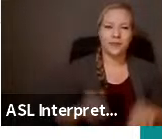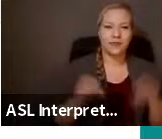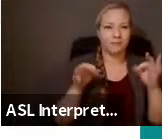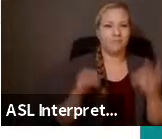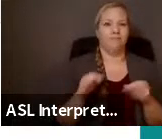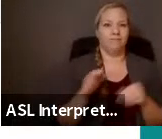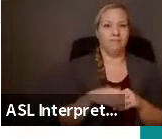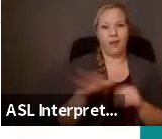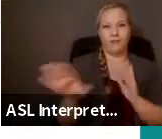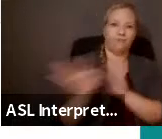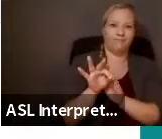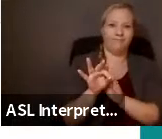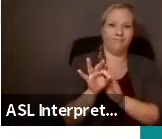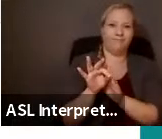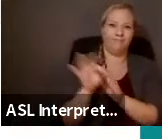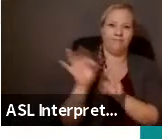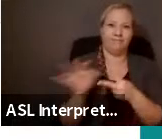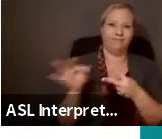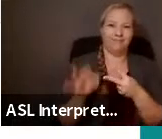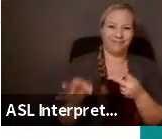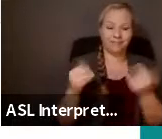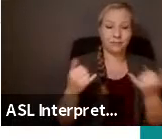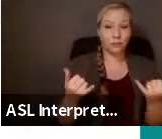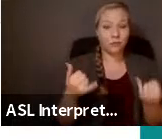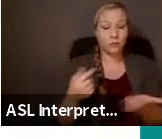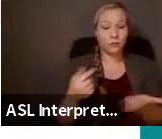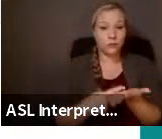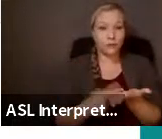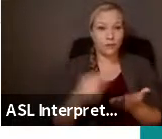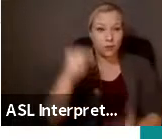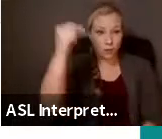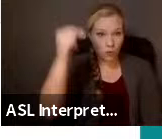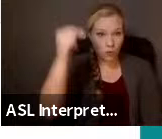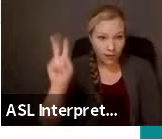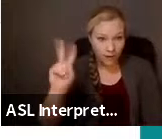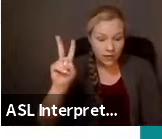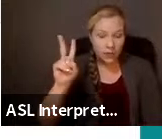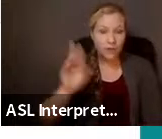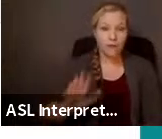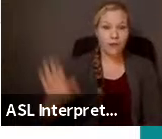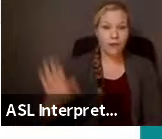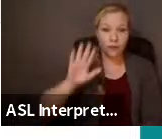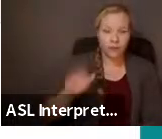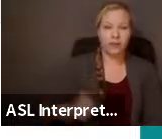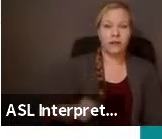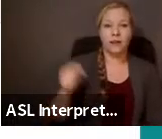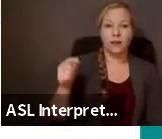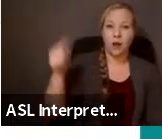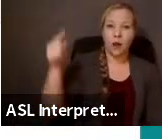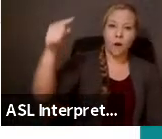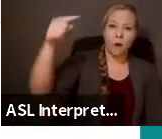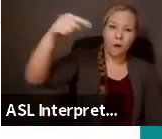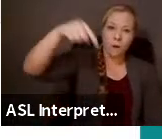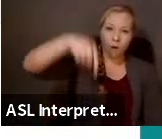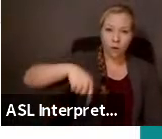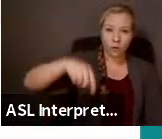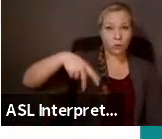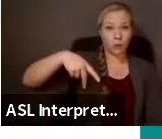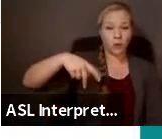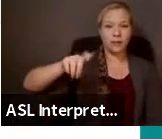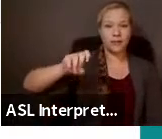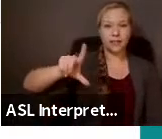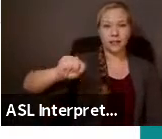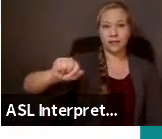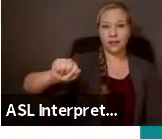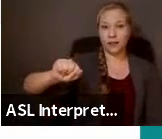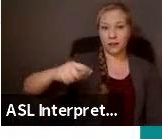about everything from the North Vancouver neighborhoods sort of all the way down to Delta Park. There aren't design options